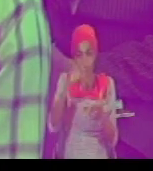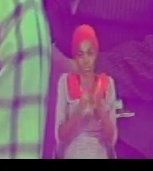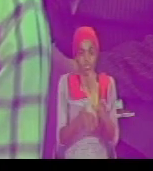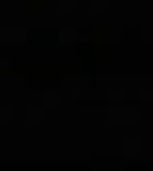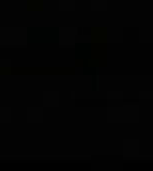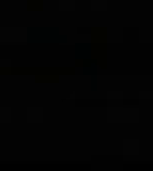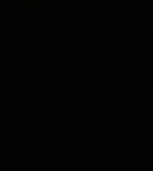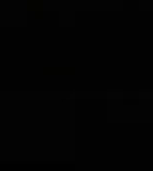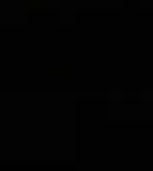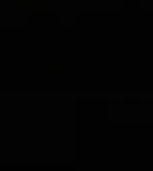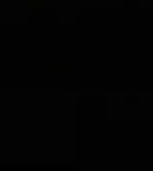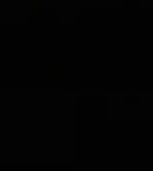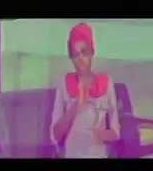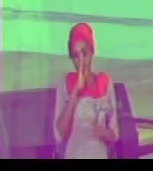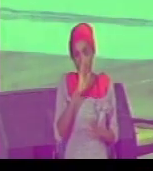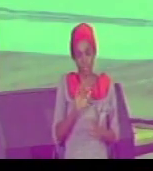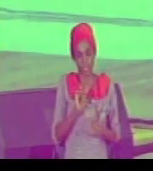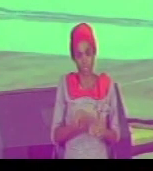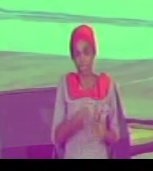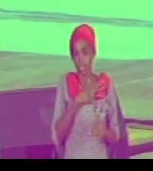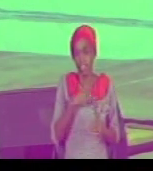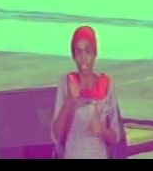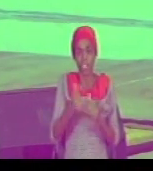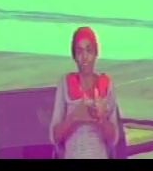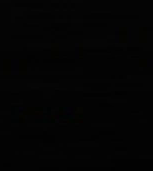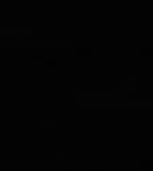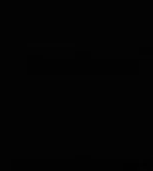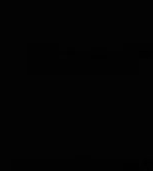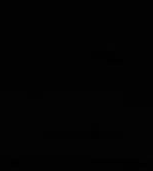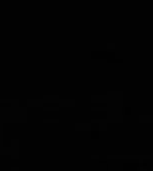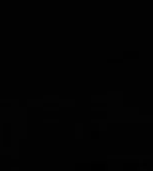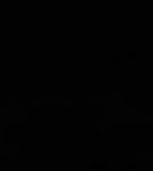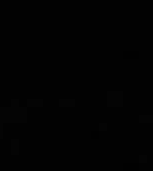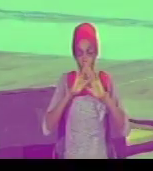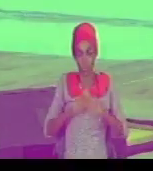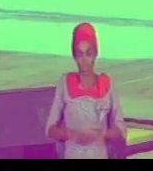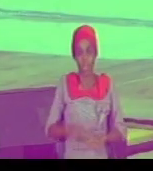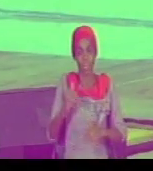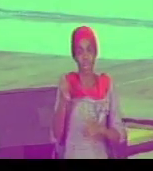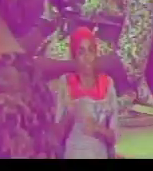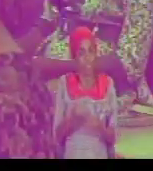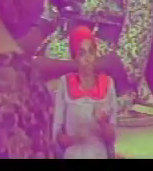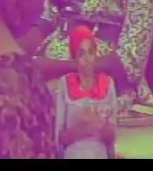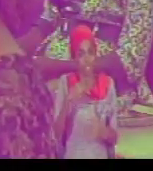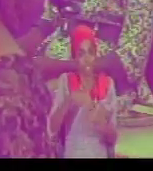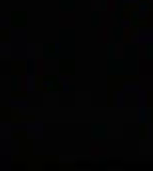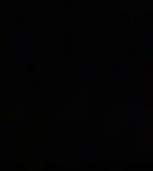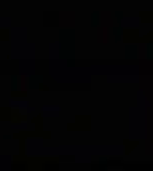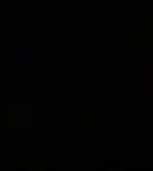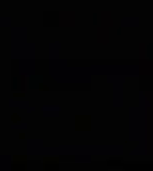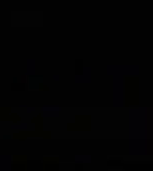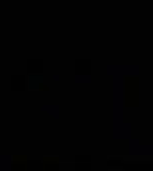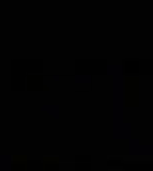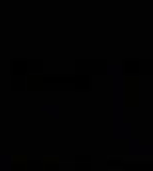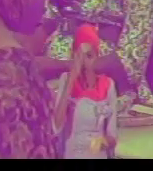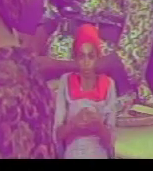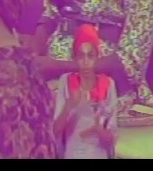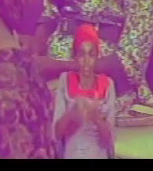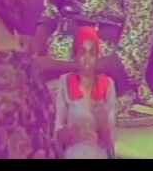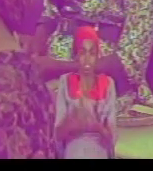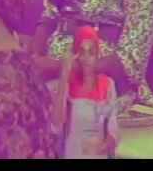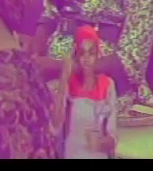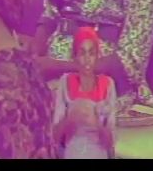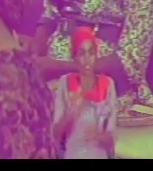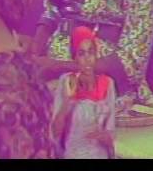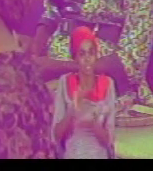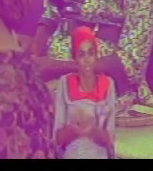Everything came to a calm. That fire in your family, everything will be quenched. And that hail